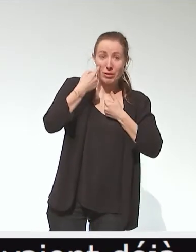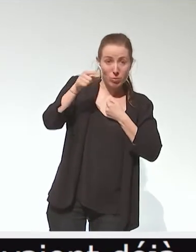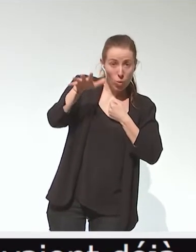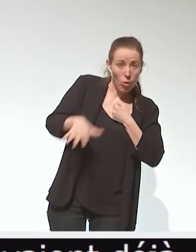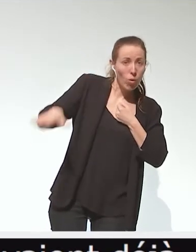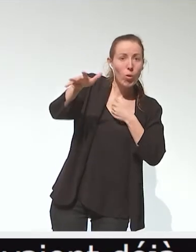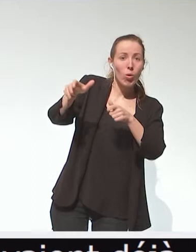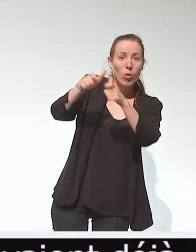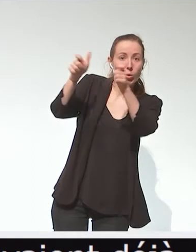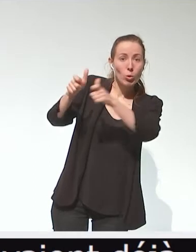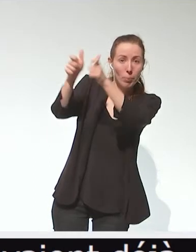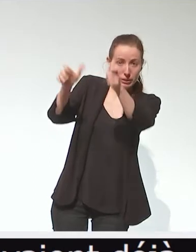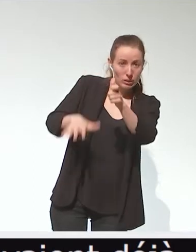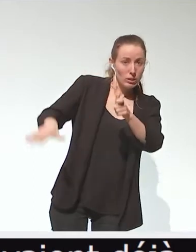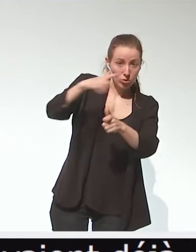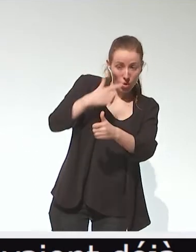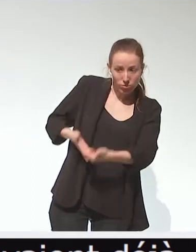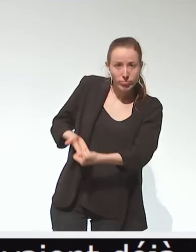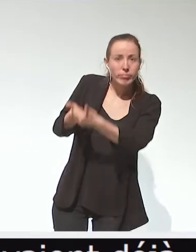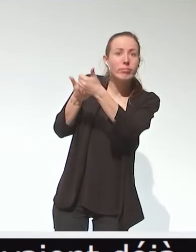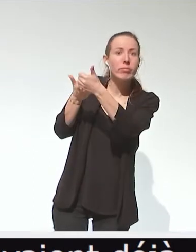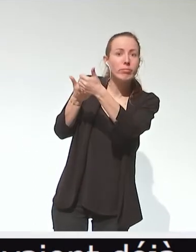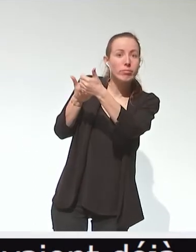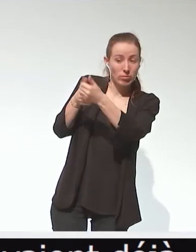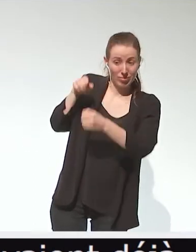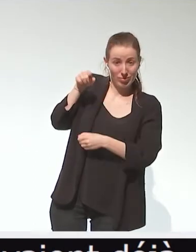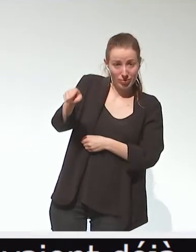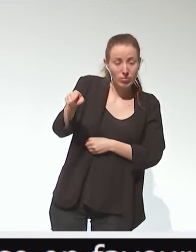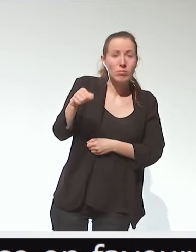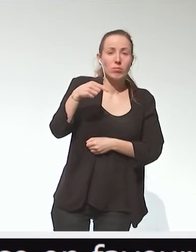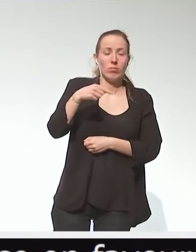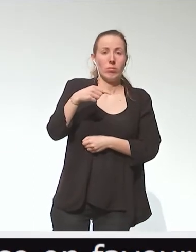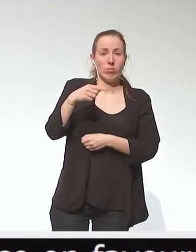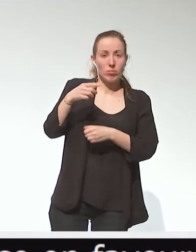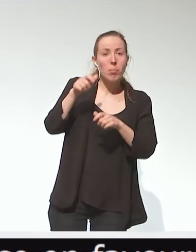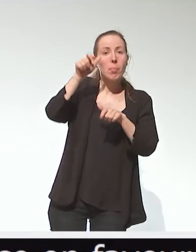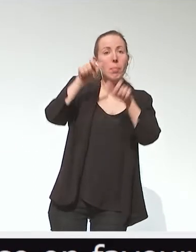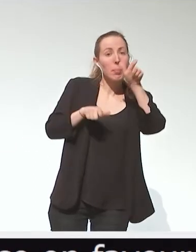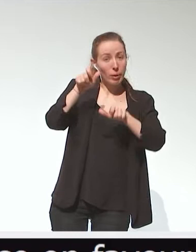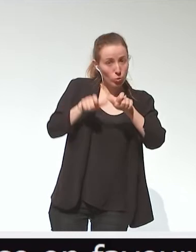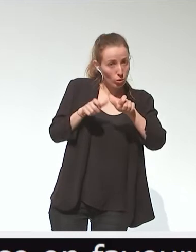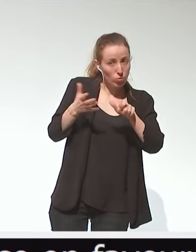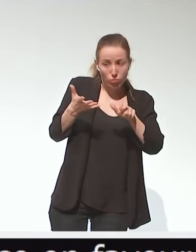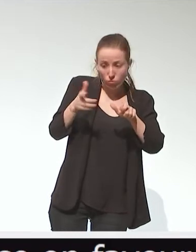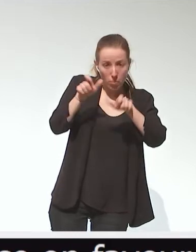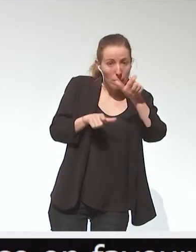possibility. And businesses need assistance. They need support.